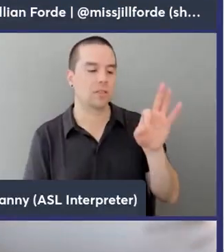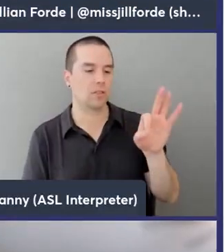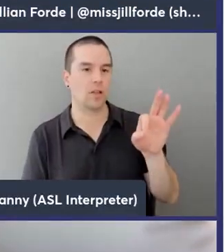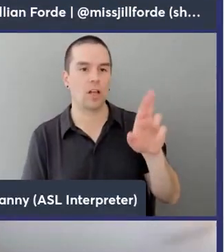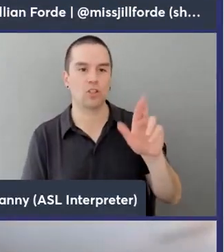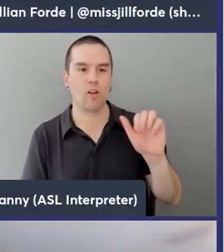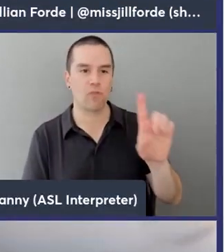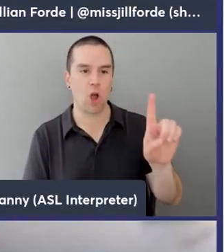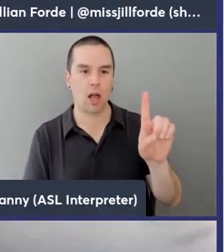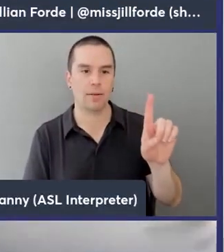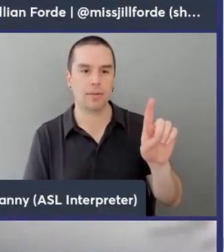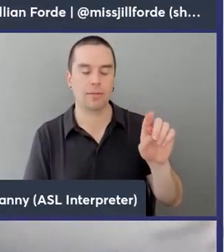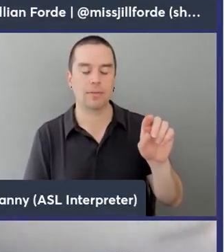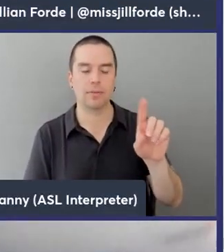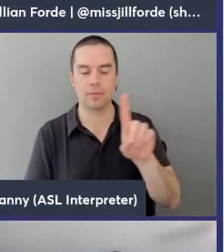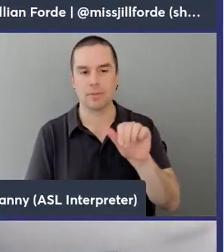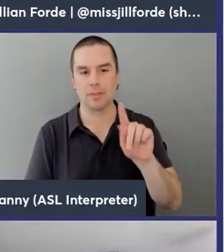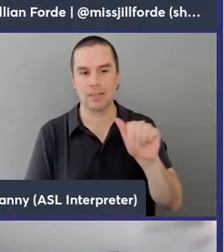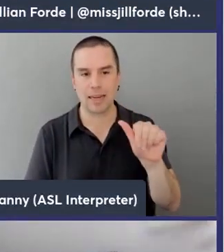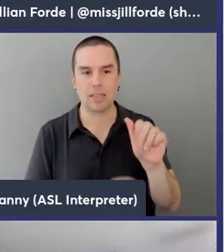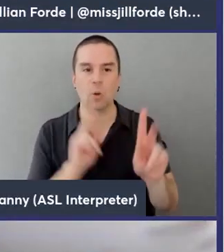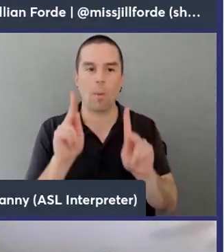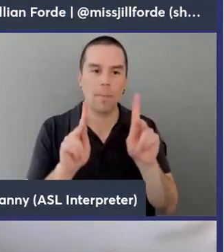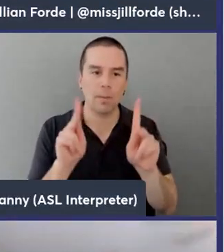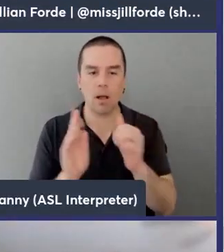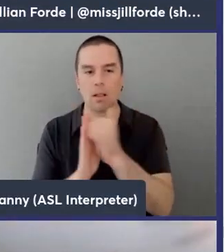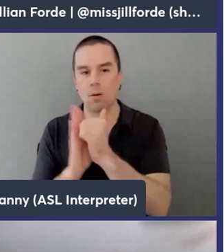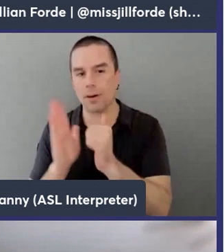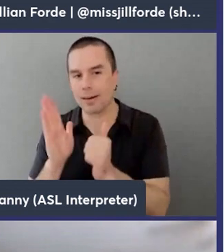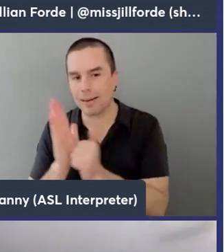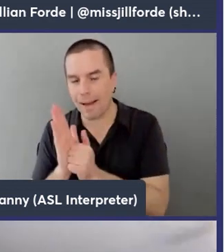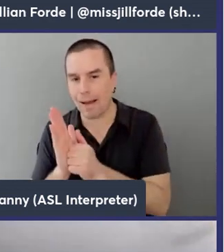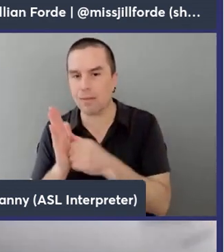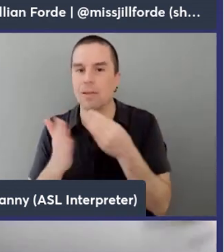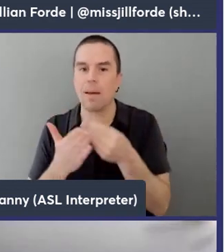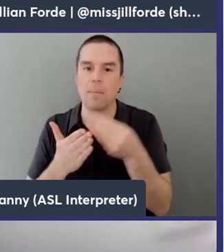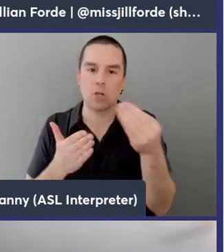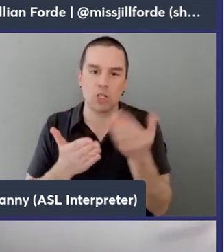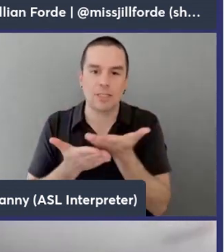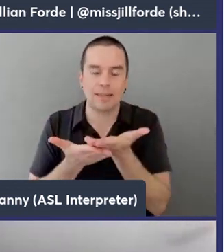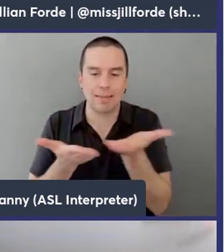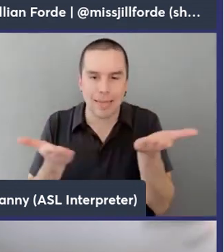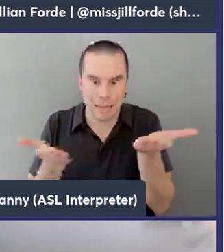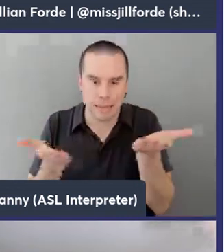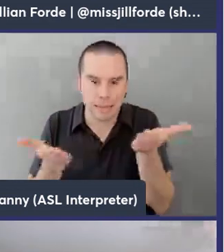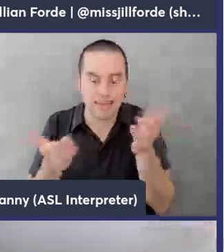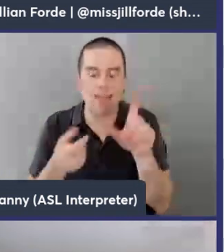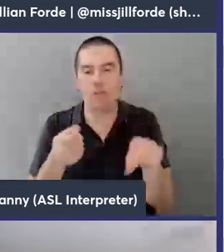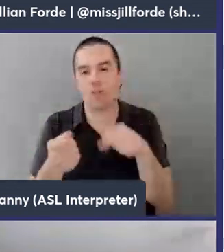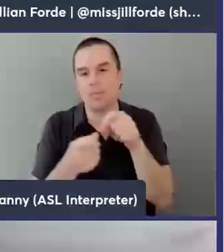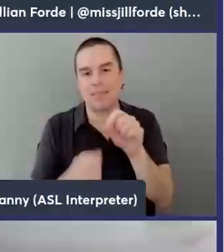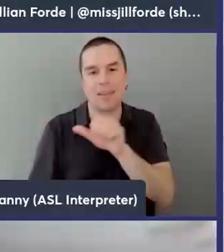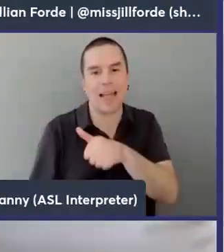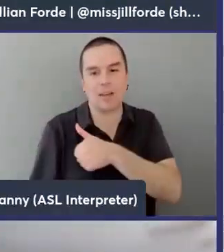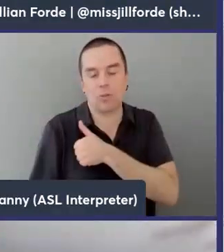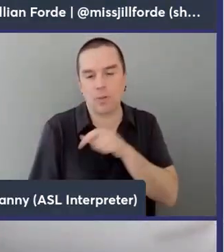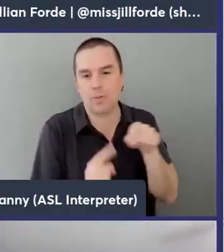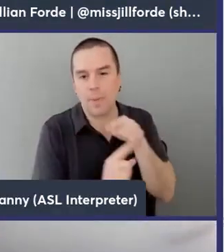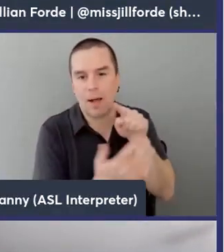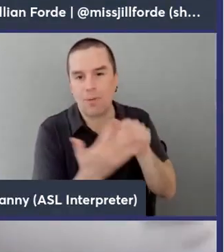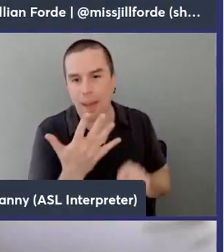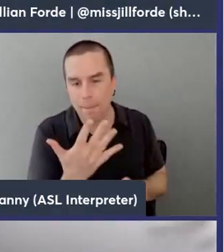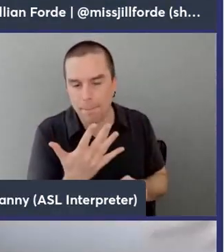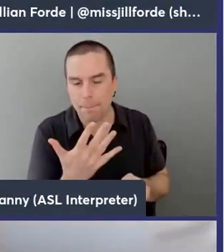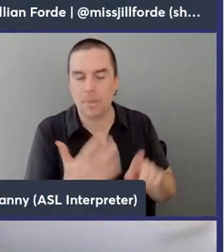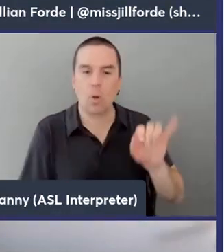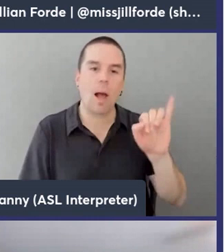here. So we're looking at, people or accounts that have purchased things, and there's certain attributes about them. There's, IP addresses associated